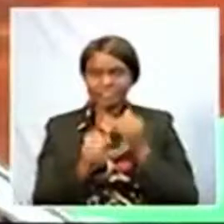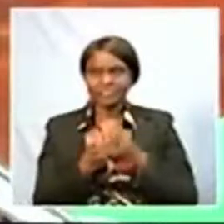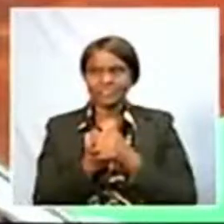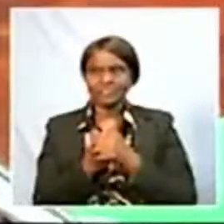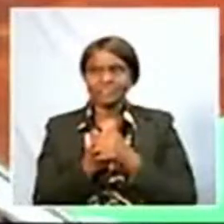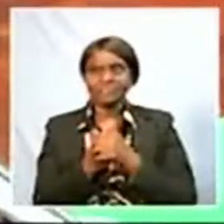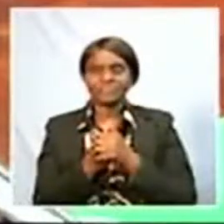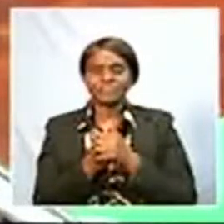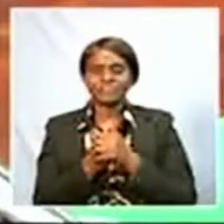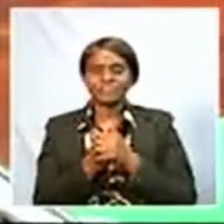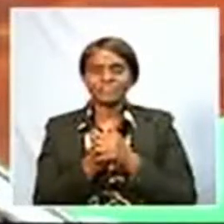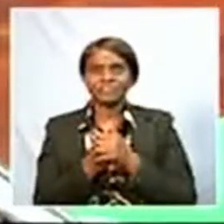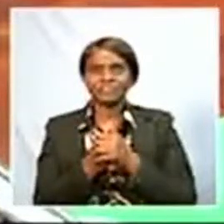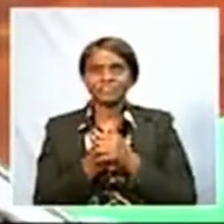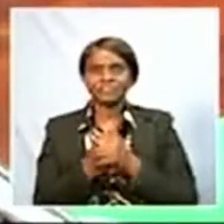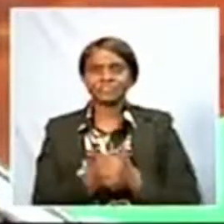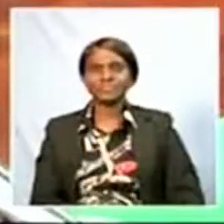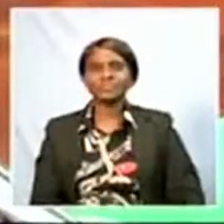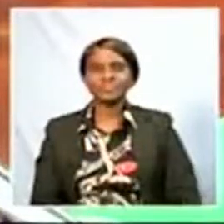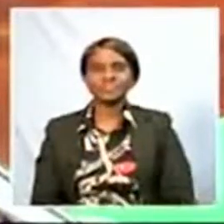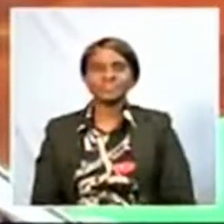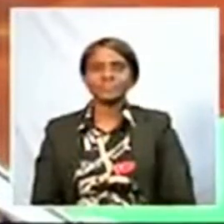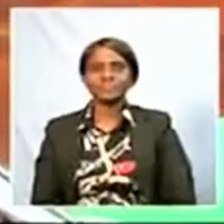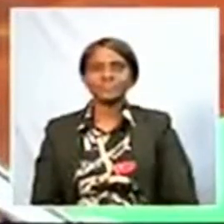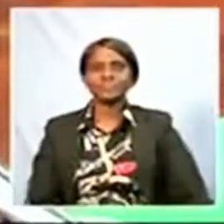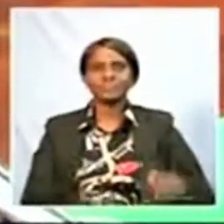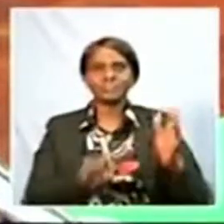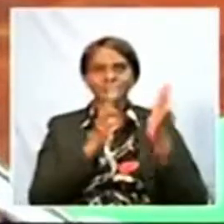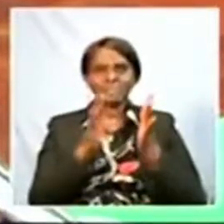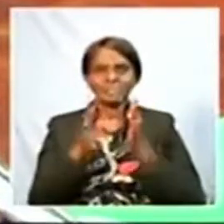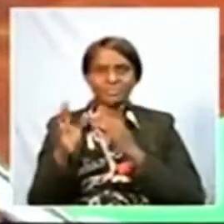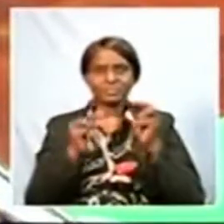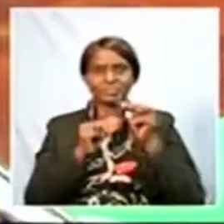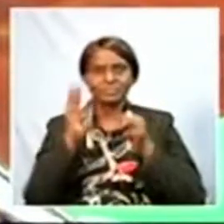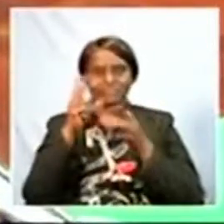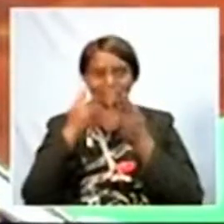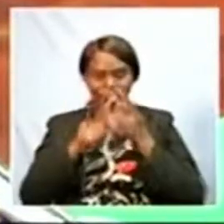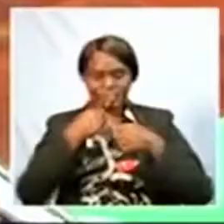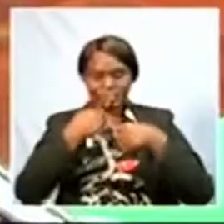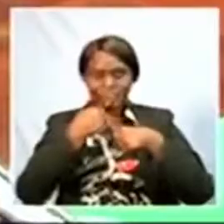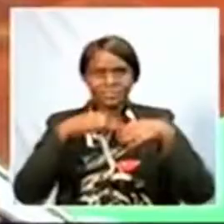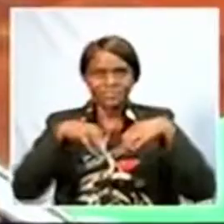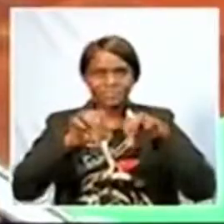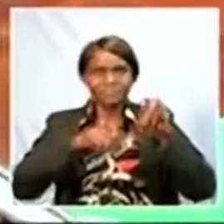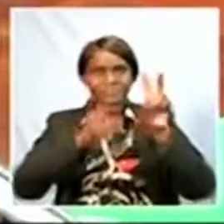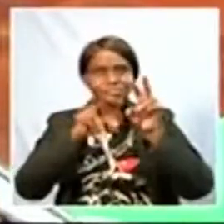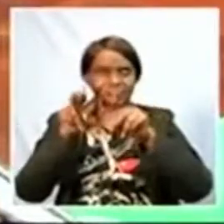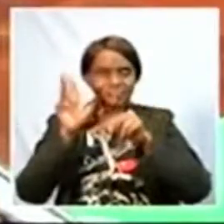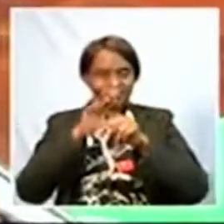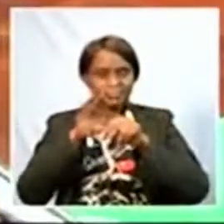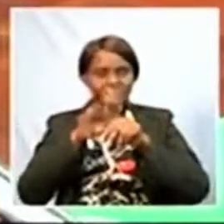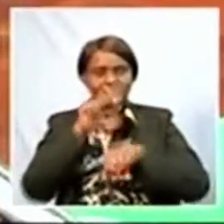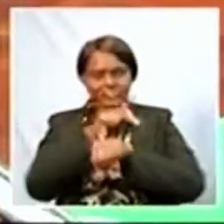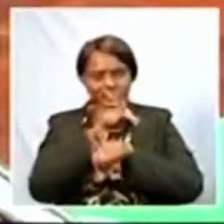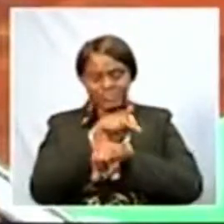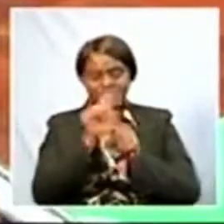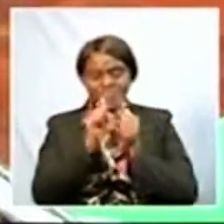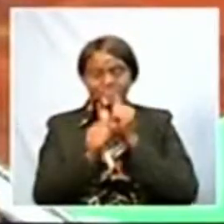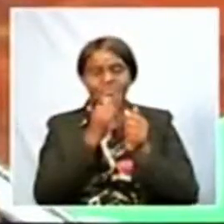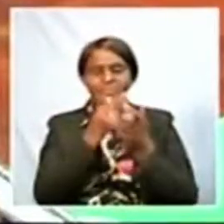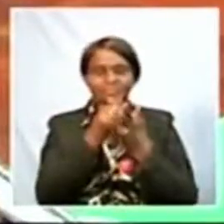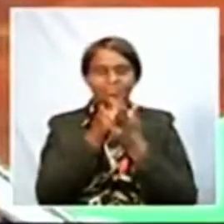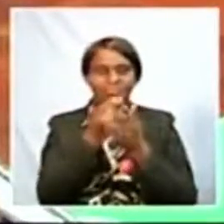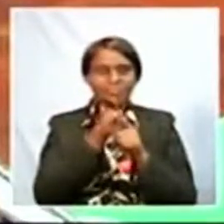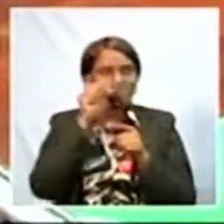Appendix 23 for pictures. Remedial measures. Management will endeavor to continue to supervise and monitor projects being funded by the